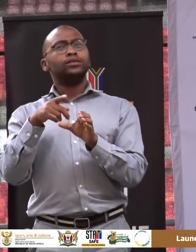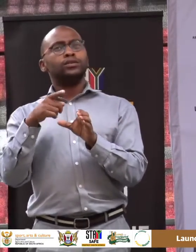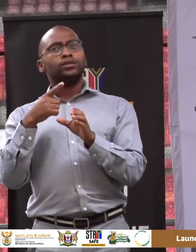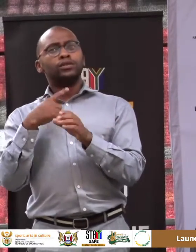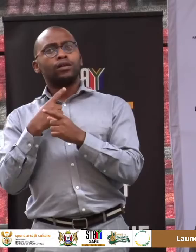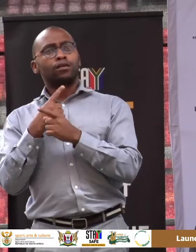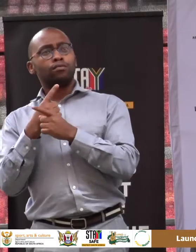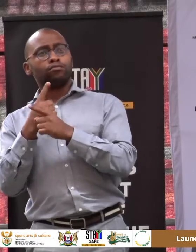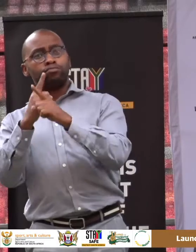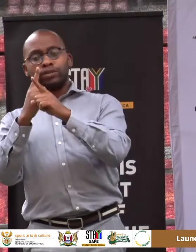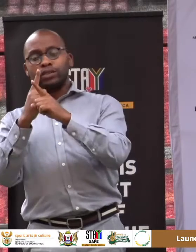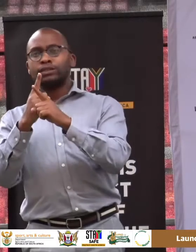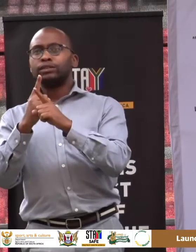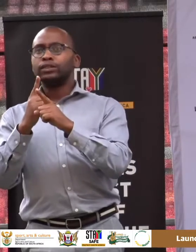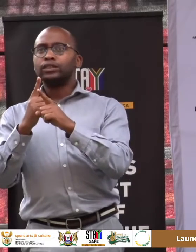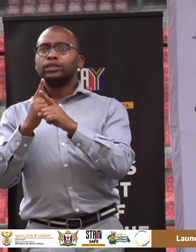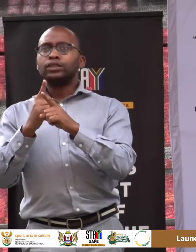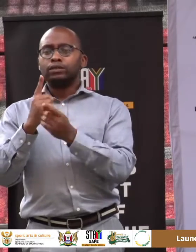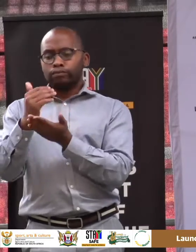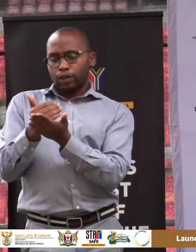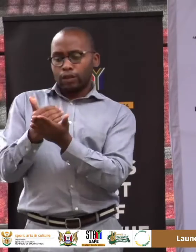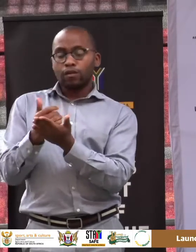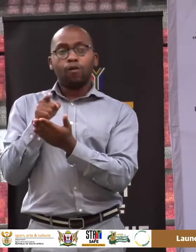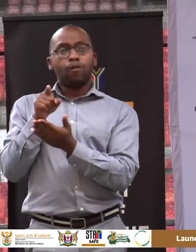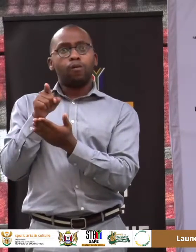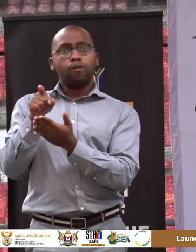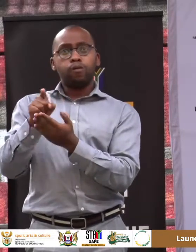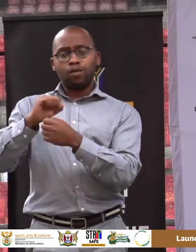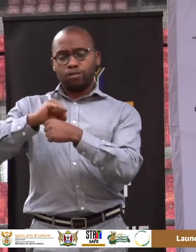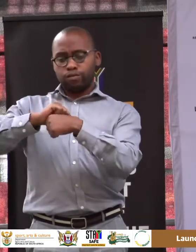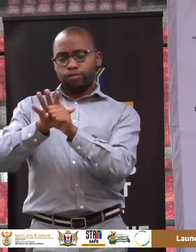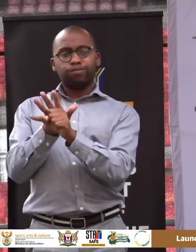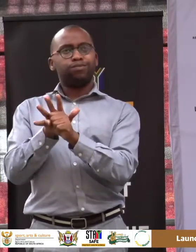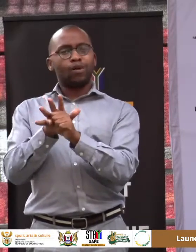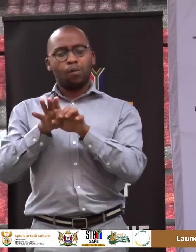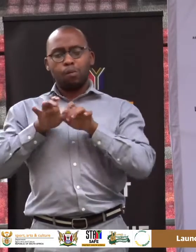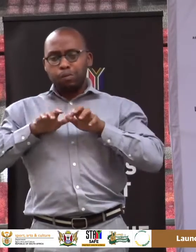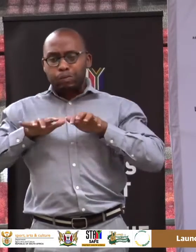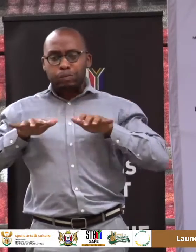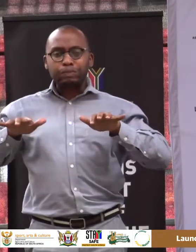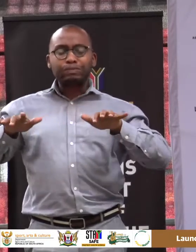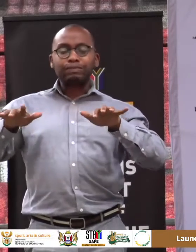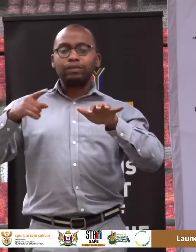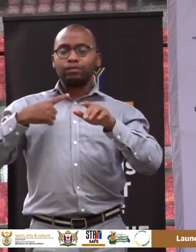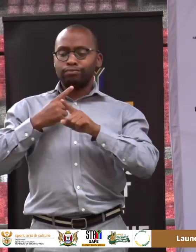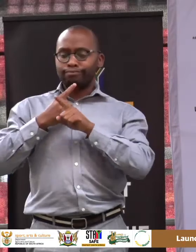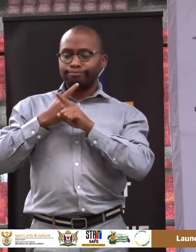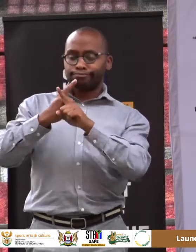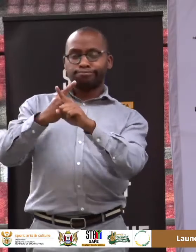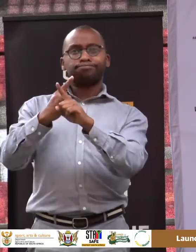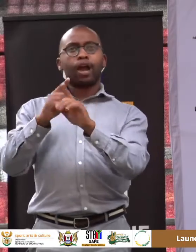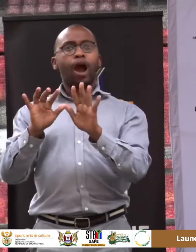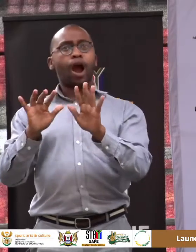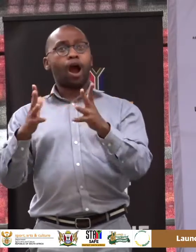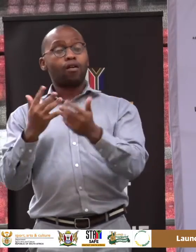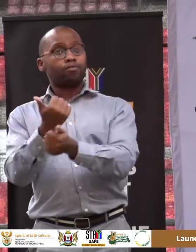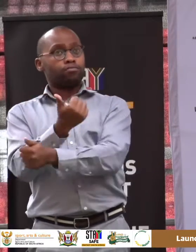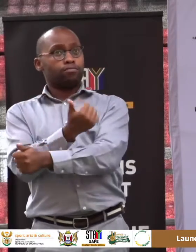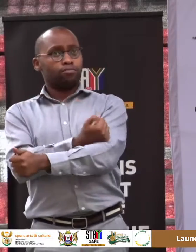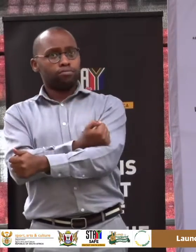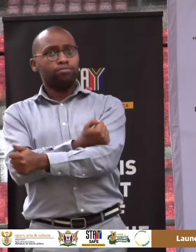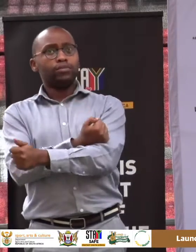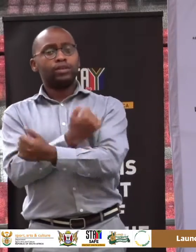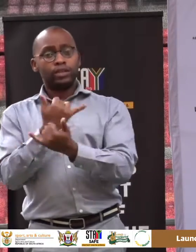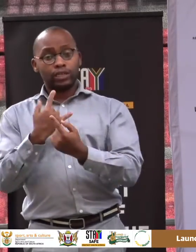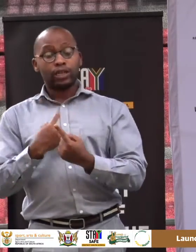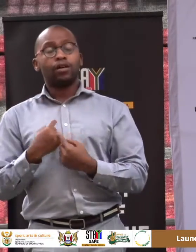saved from this pandemic, the COVID-19, by being part of the vaccines and allowing the Department of